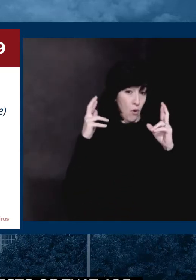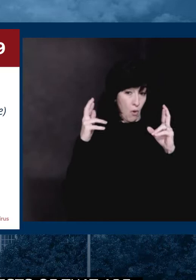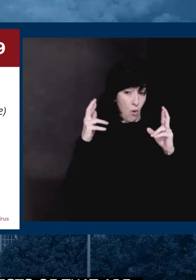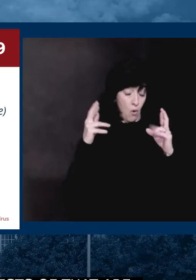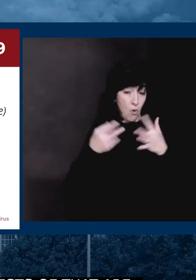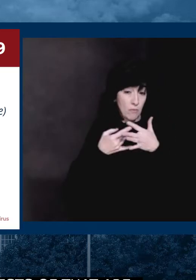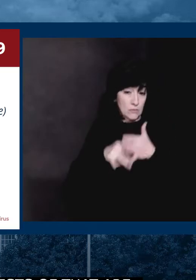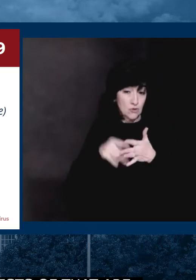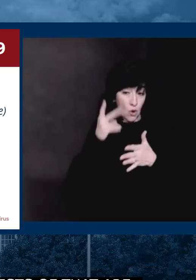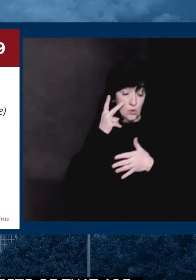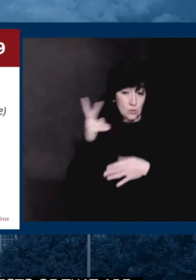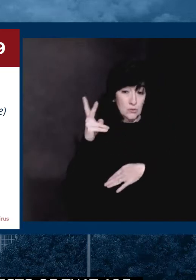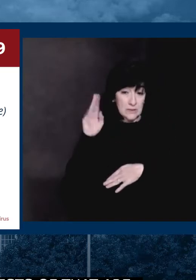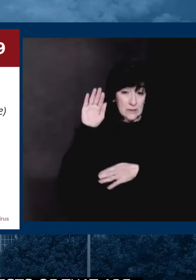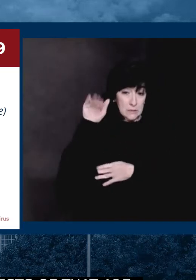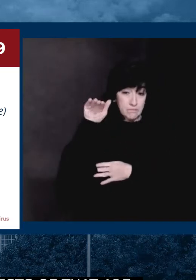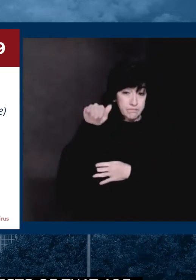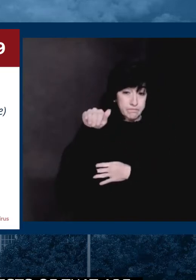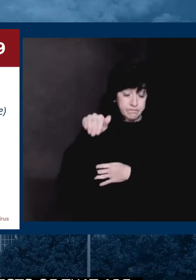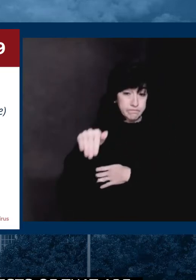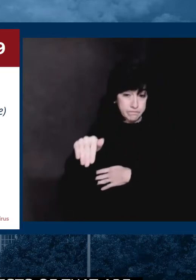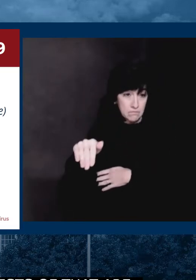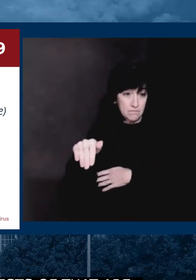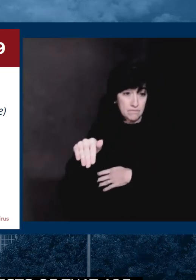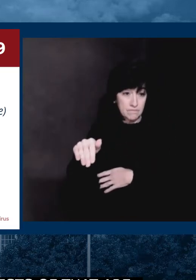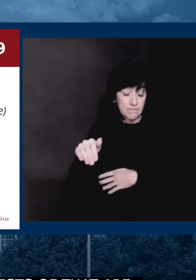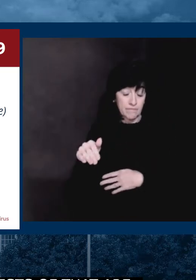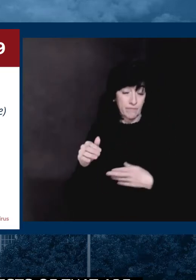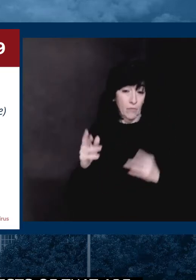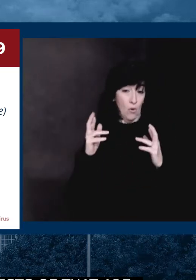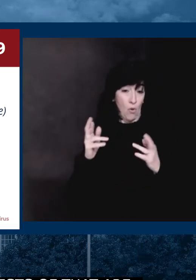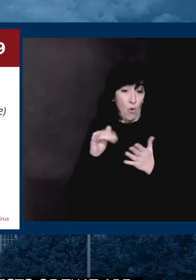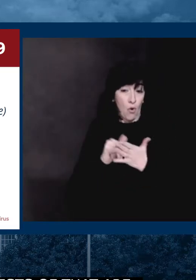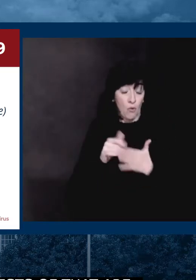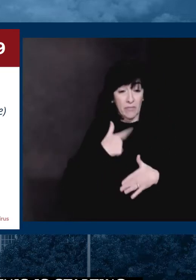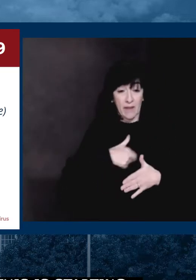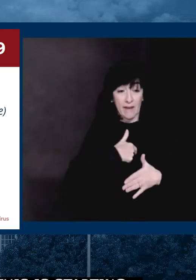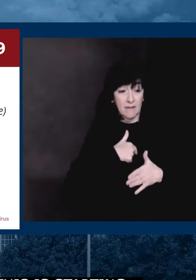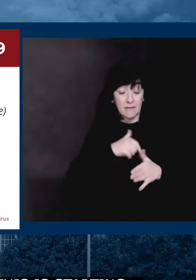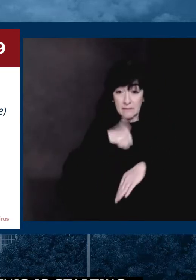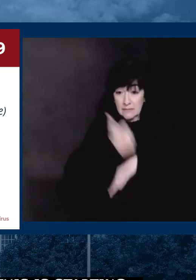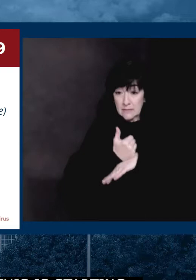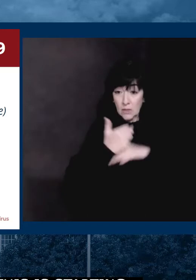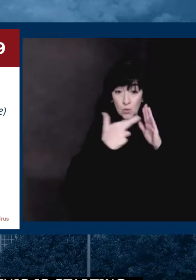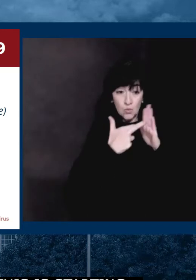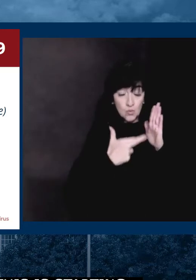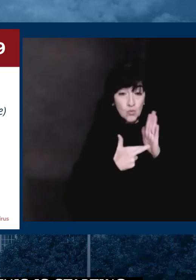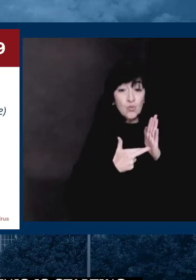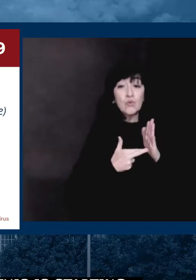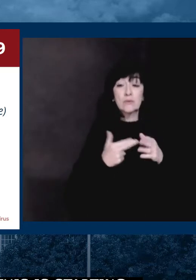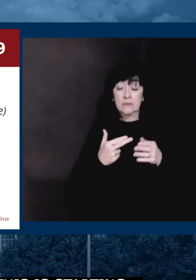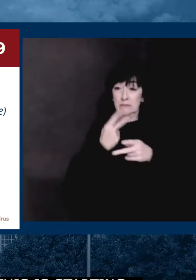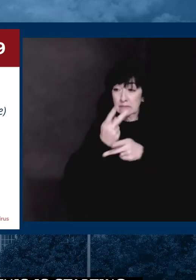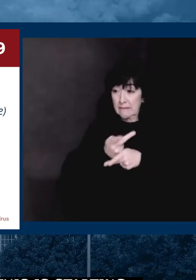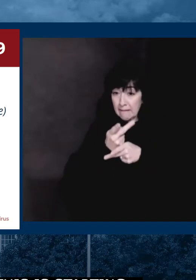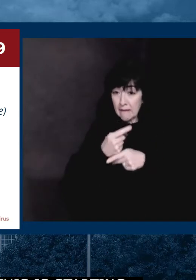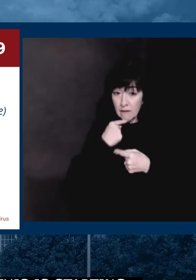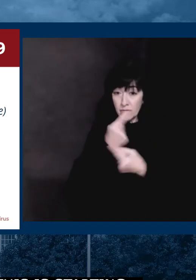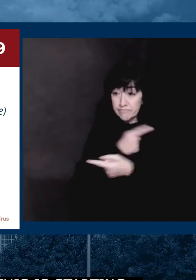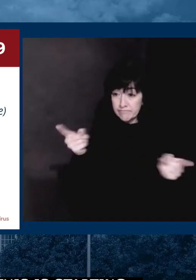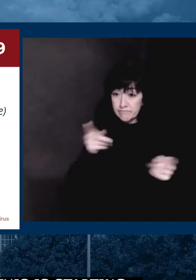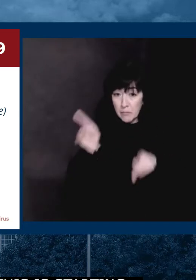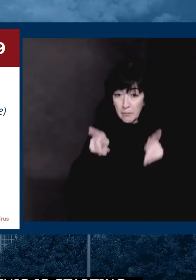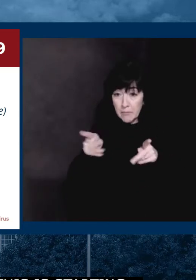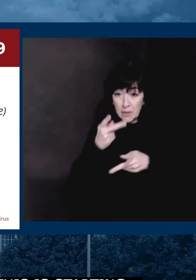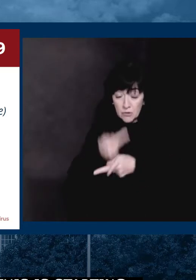the mitigation efforts underway over the Christmas holiday will bear fruit and not push that number